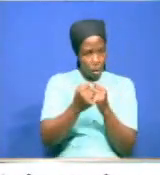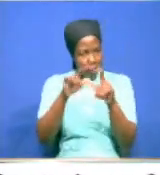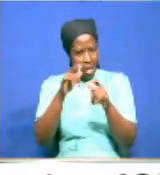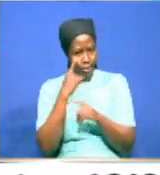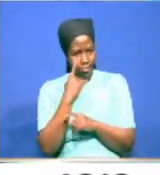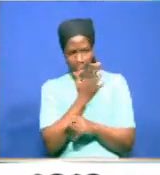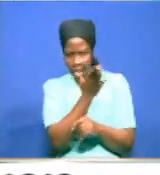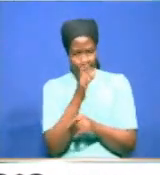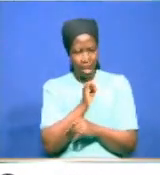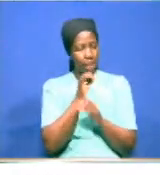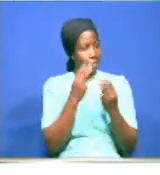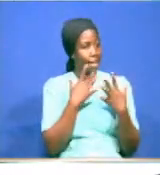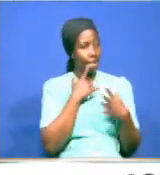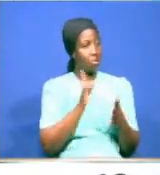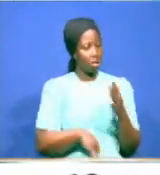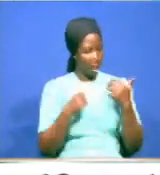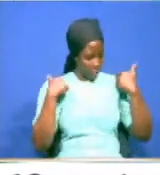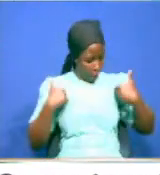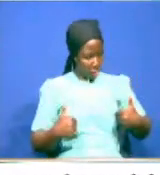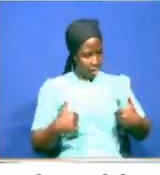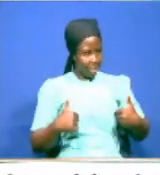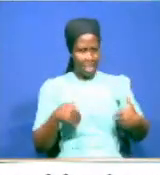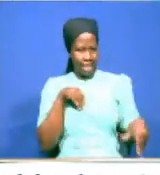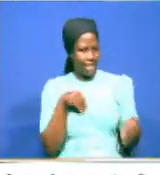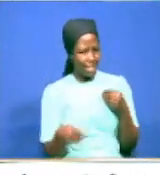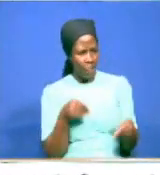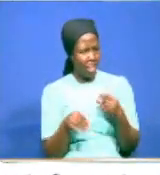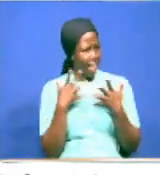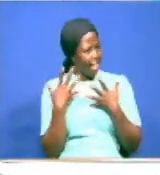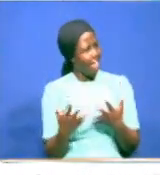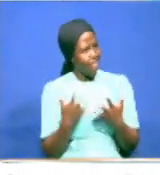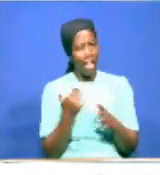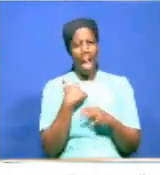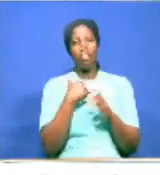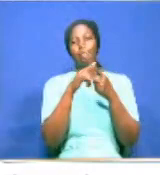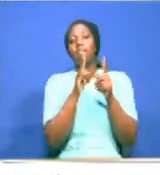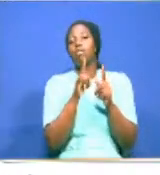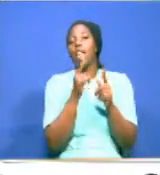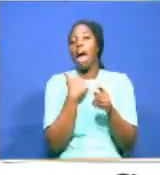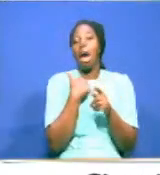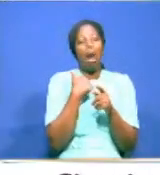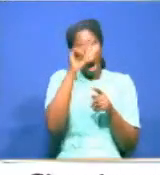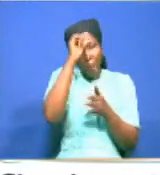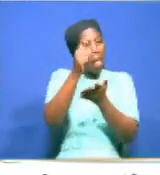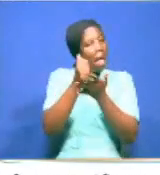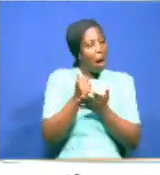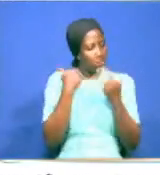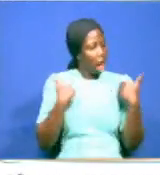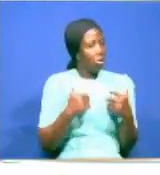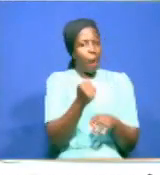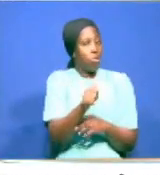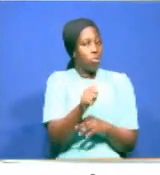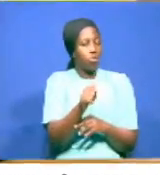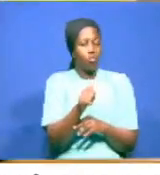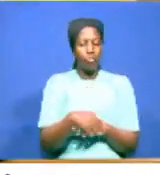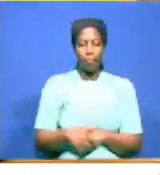of them saying that I'm also a person living with severe disabilities, but I've not been able to access any help by the government. Now, Ben, I can attest to